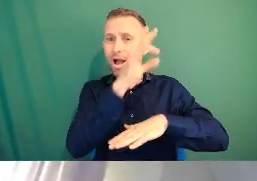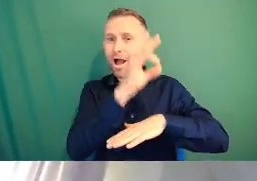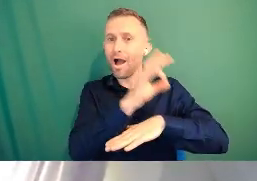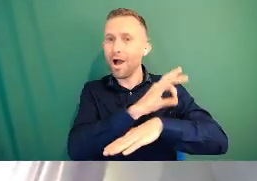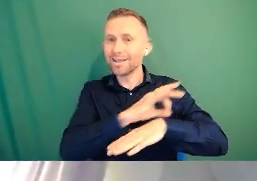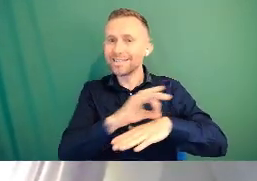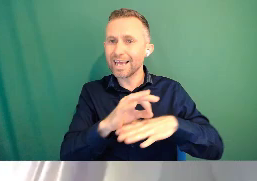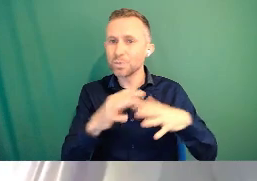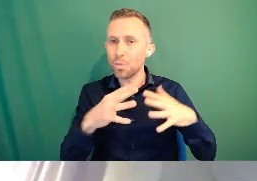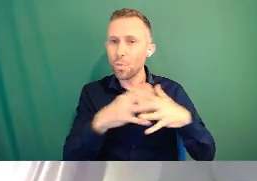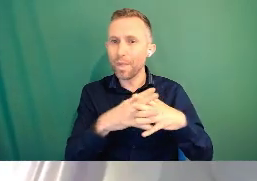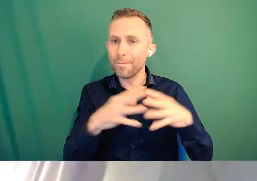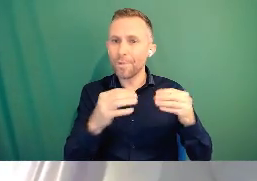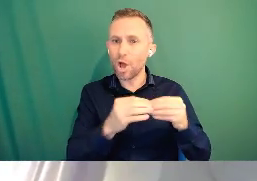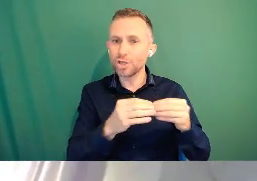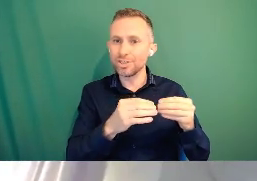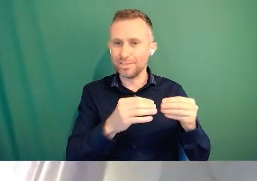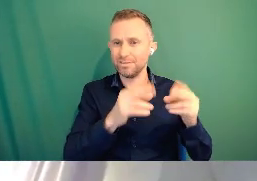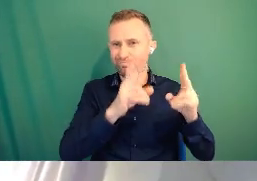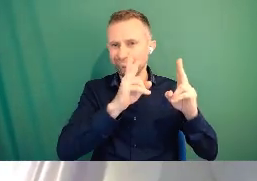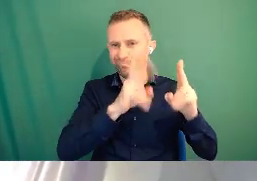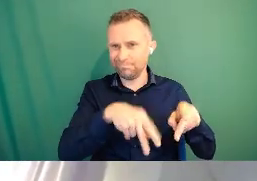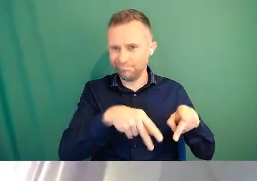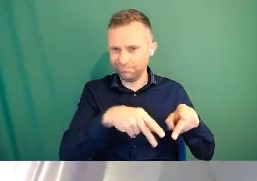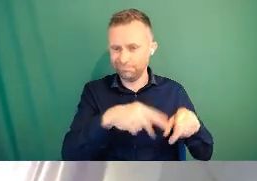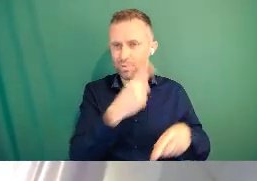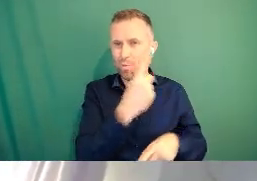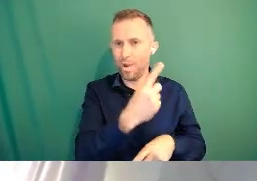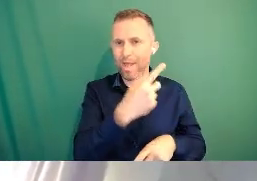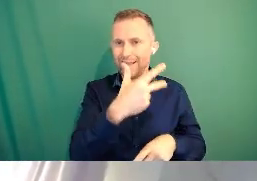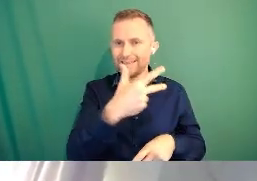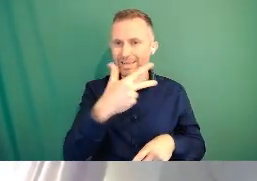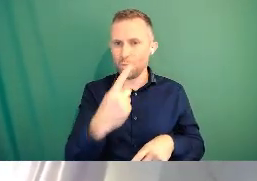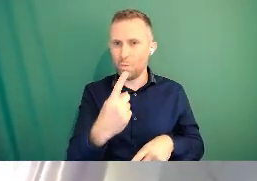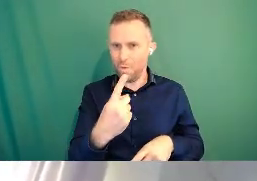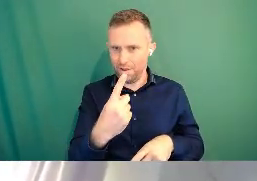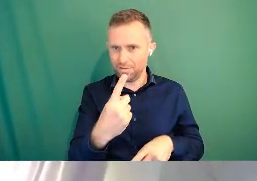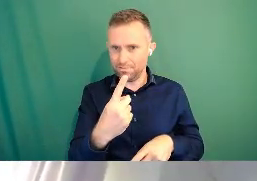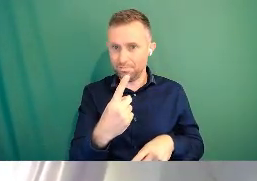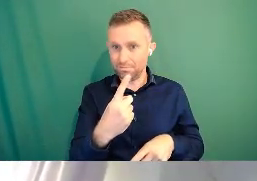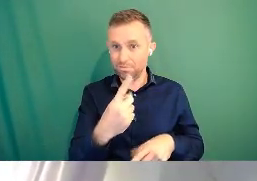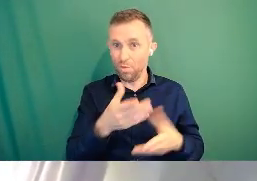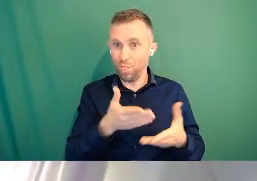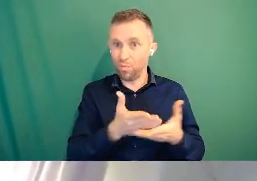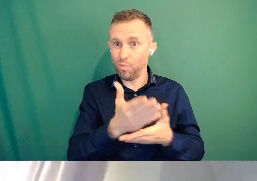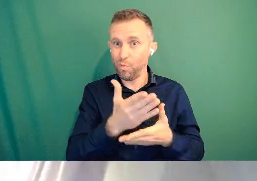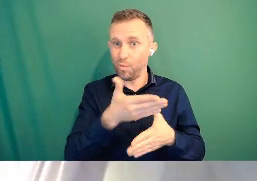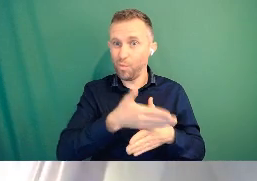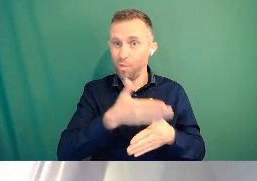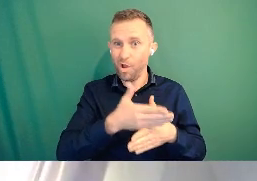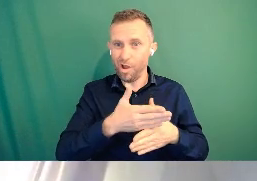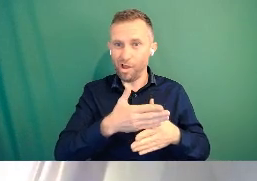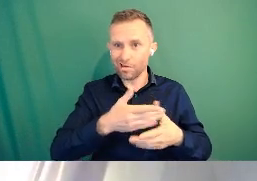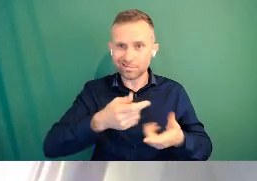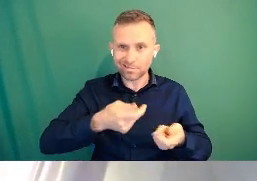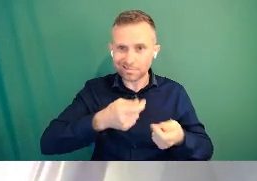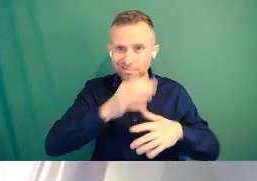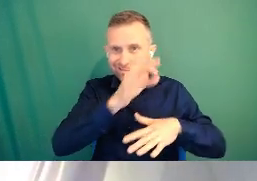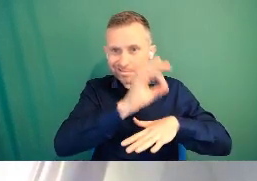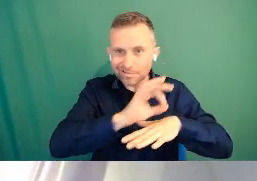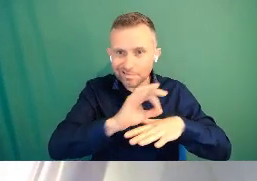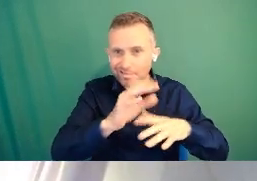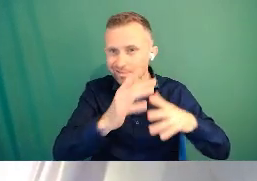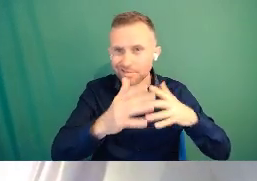So sadly, William Burgess actually passed away in 1881 after catching a chill working on